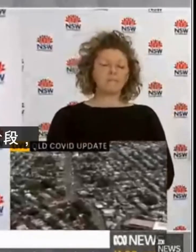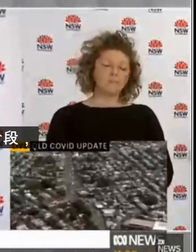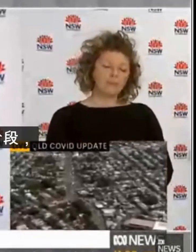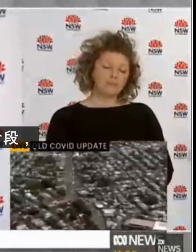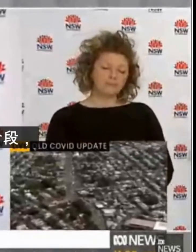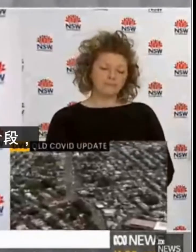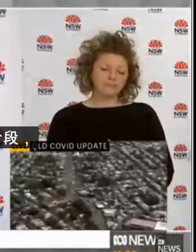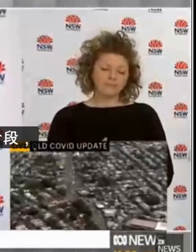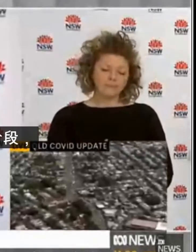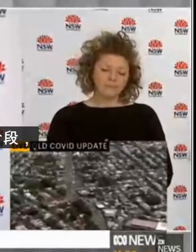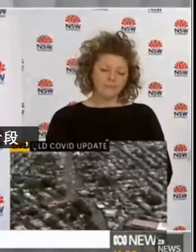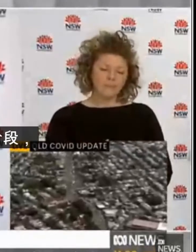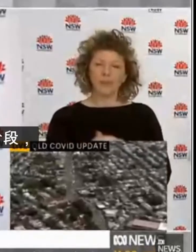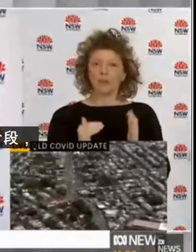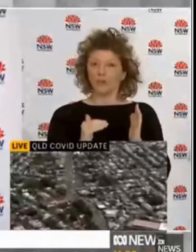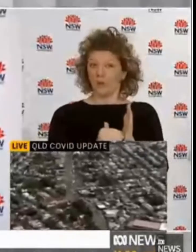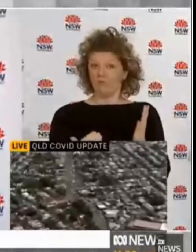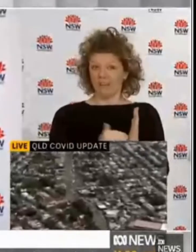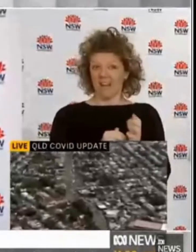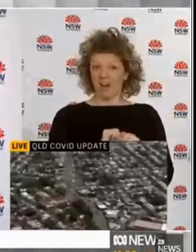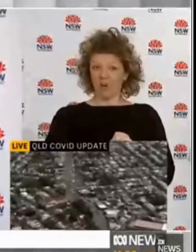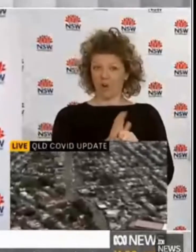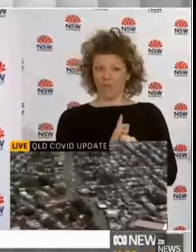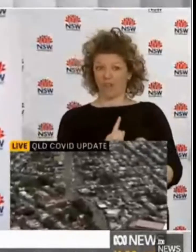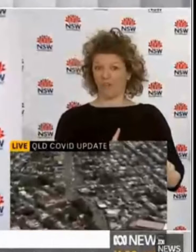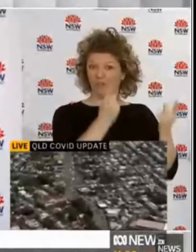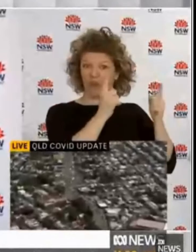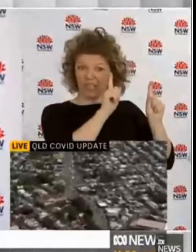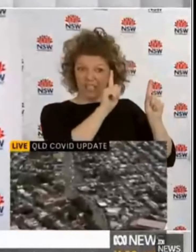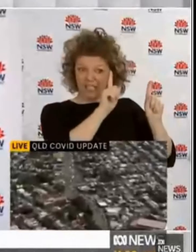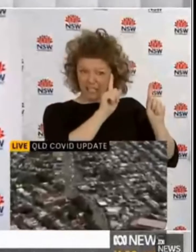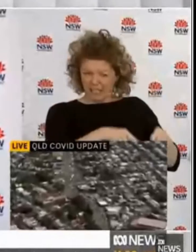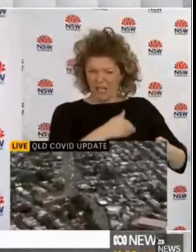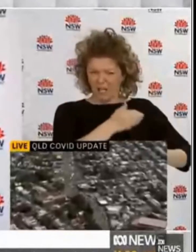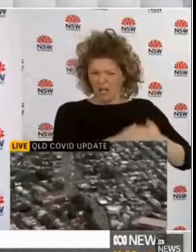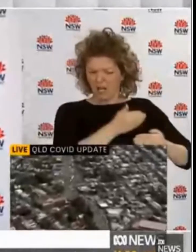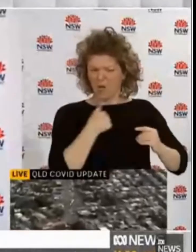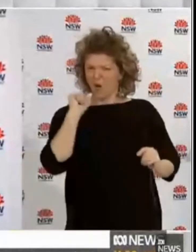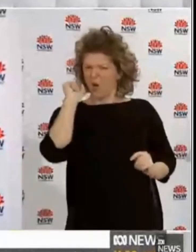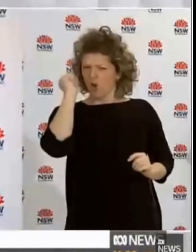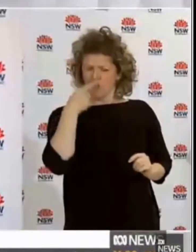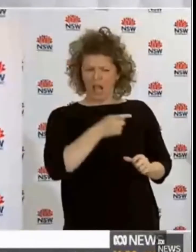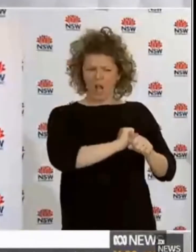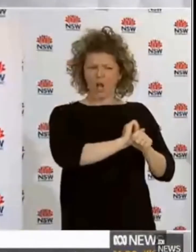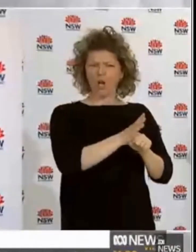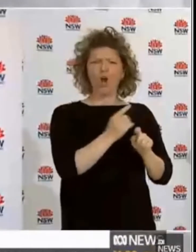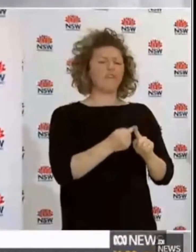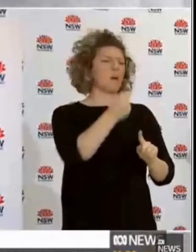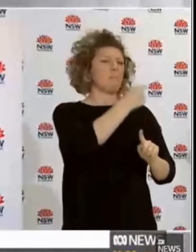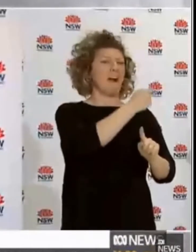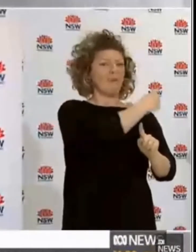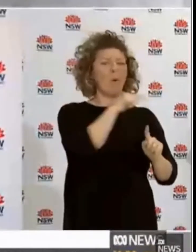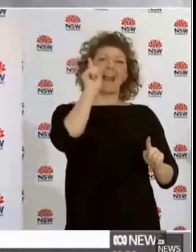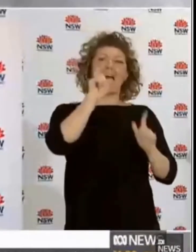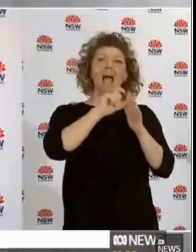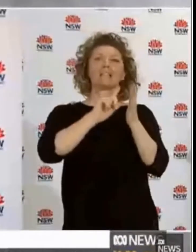of this epidemic, there was a real focus that the virus in its previous forms